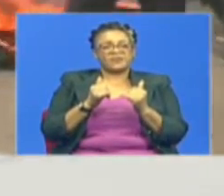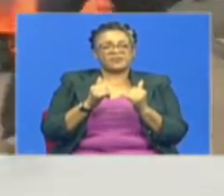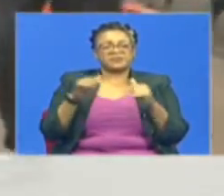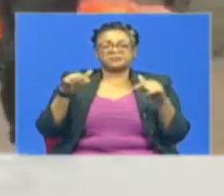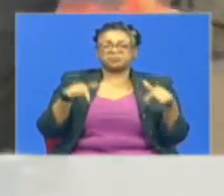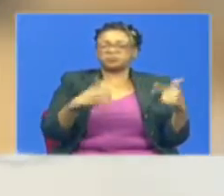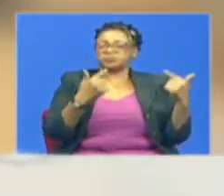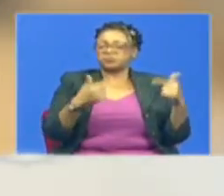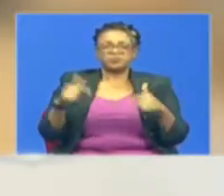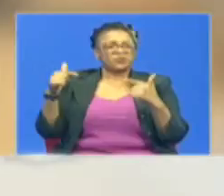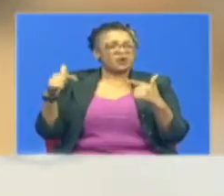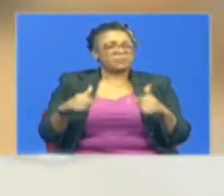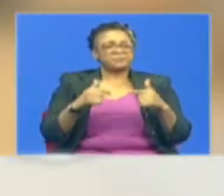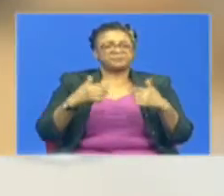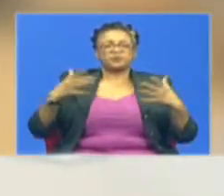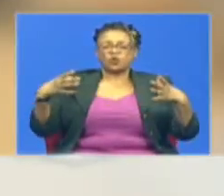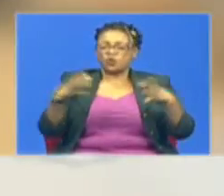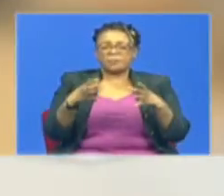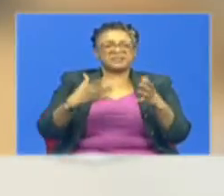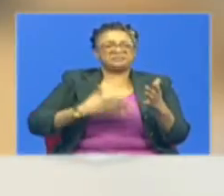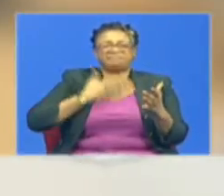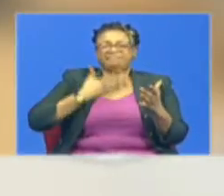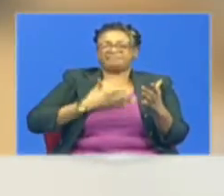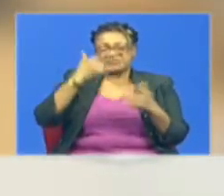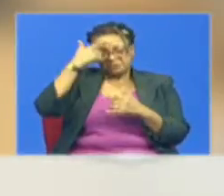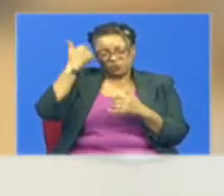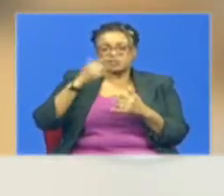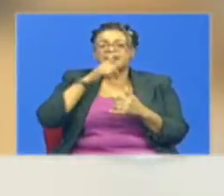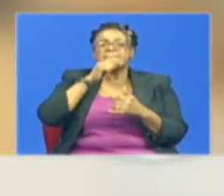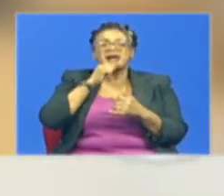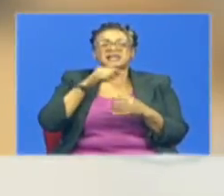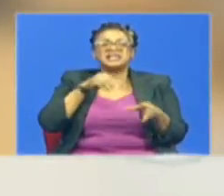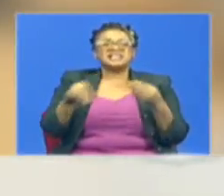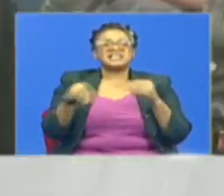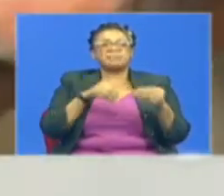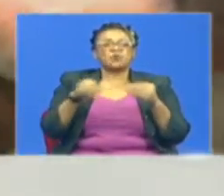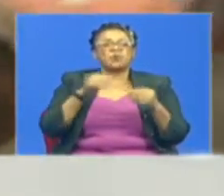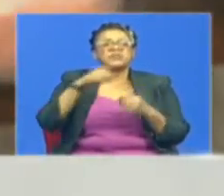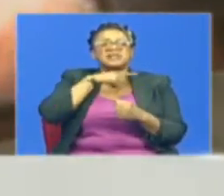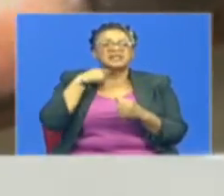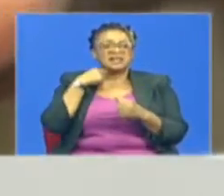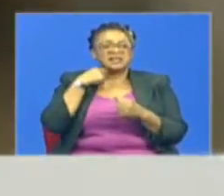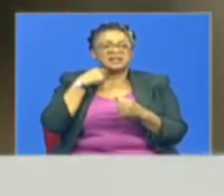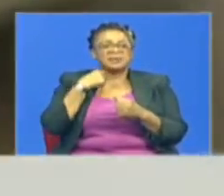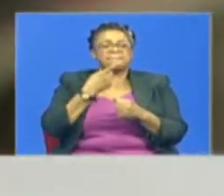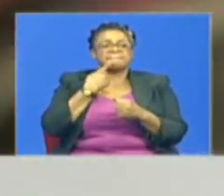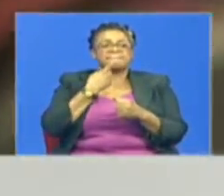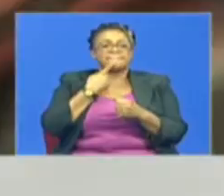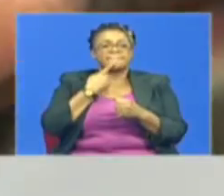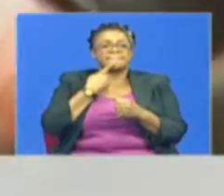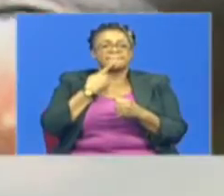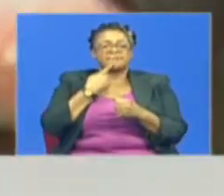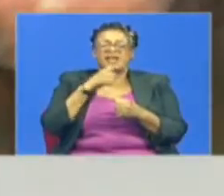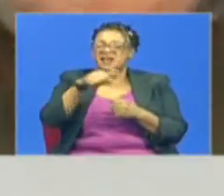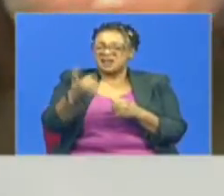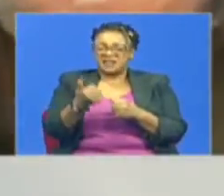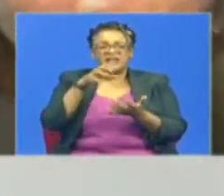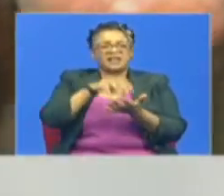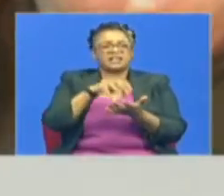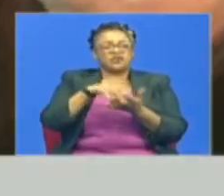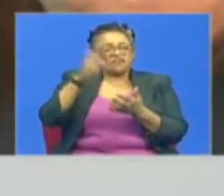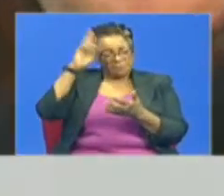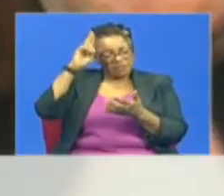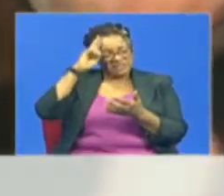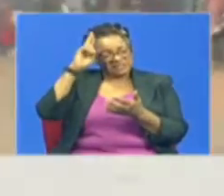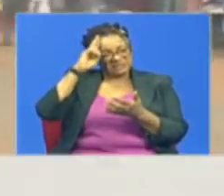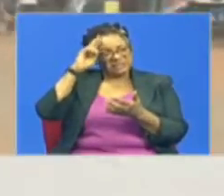Protesters, angered by the killing of a disabled man, railed at what they termed as yet another case of police